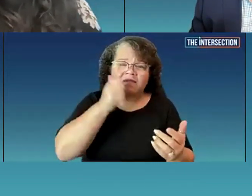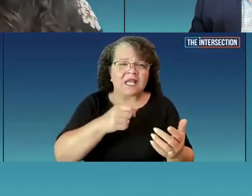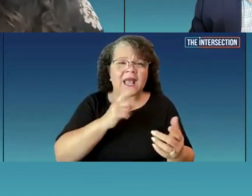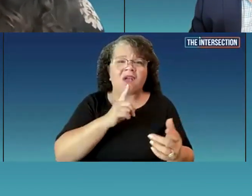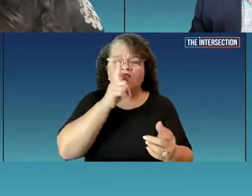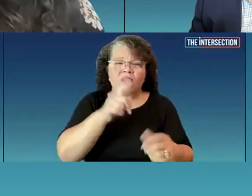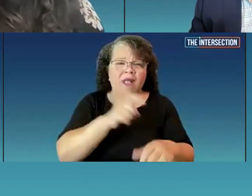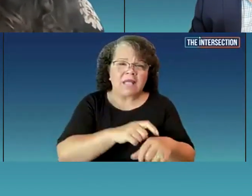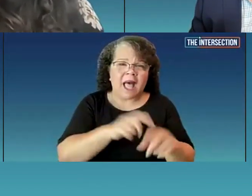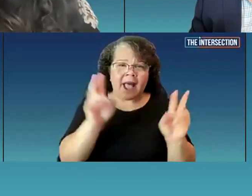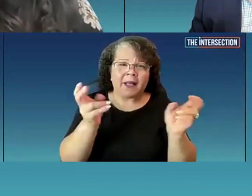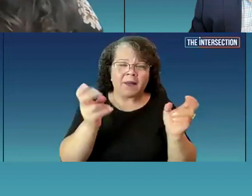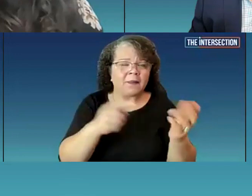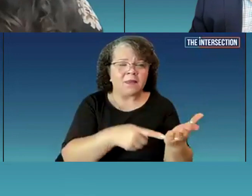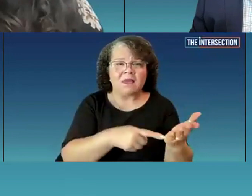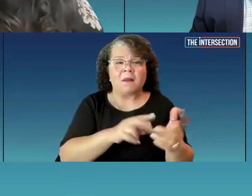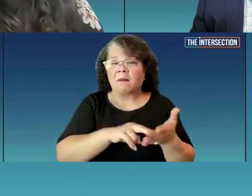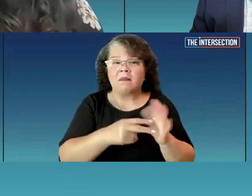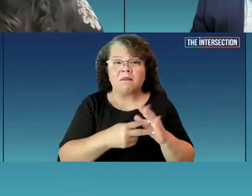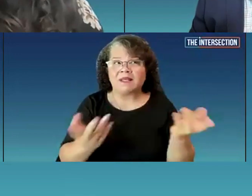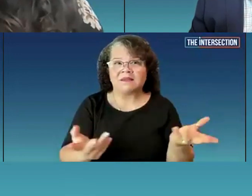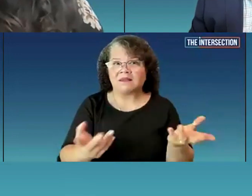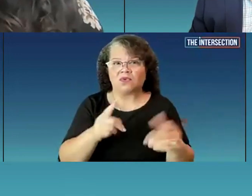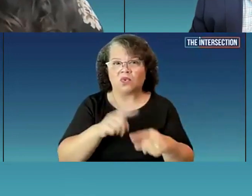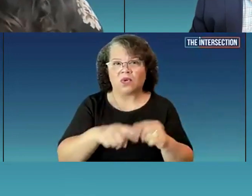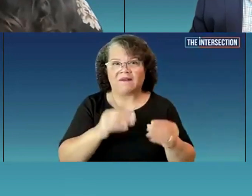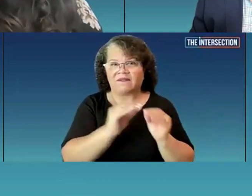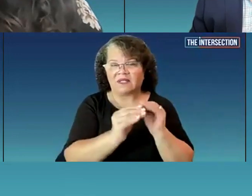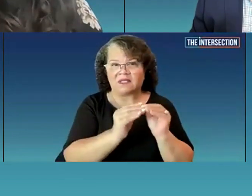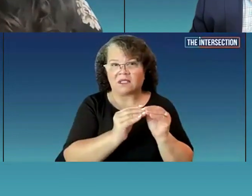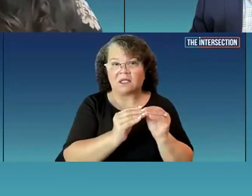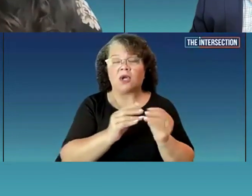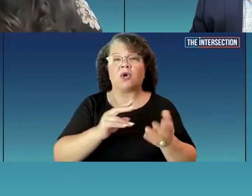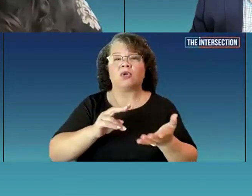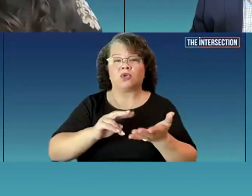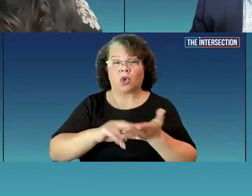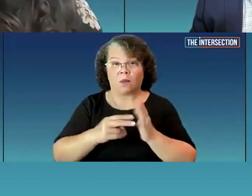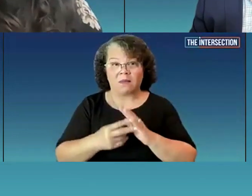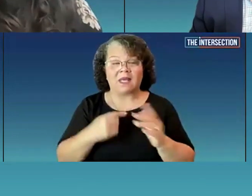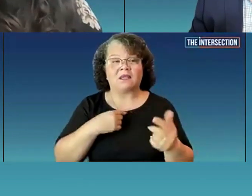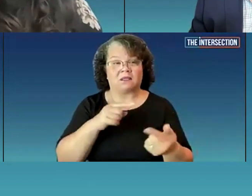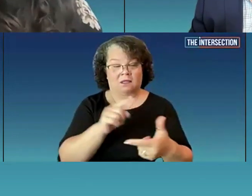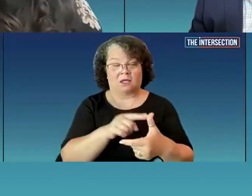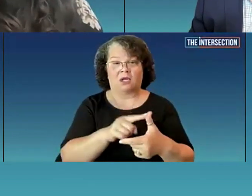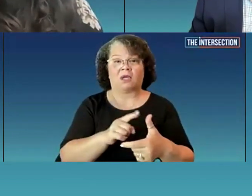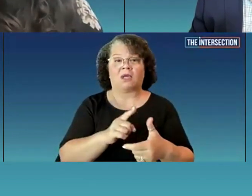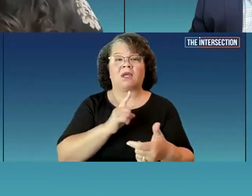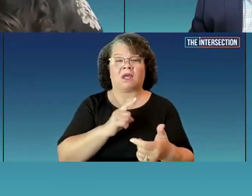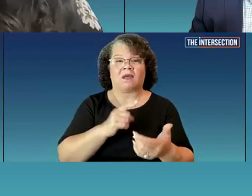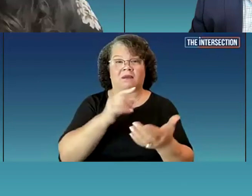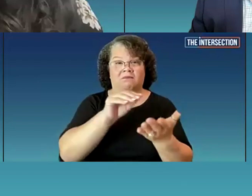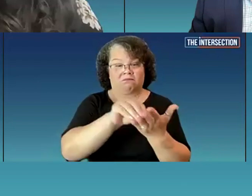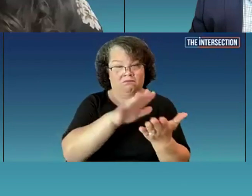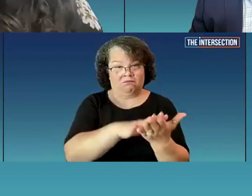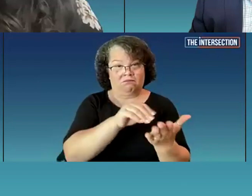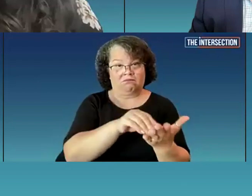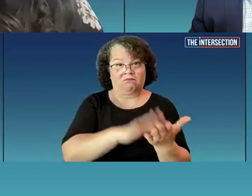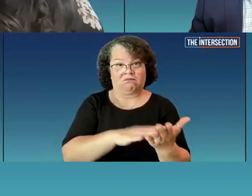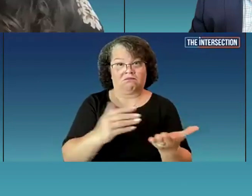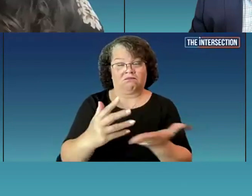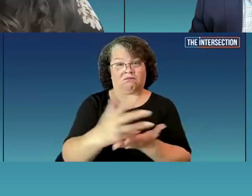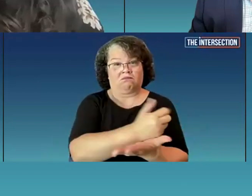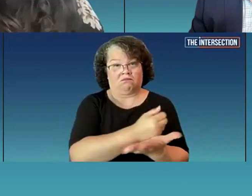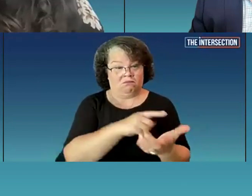so transparency in real time, accountability, somebody has to be responsible for what you're